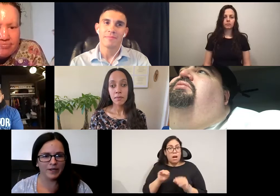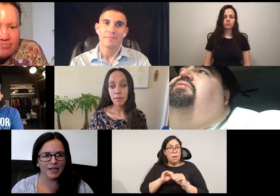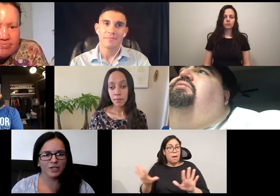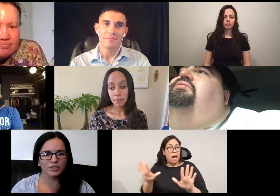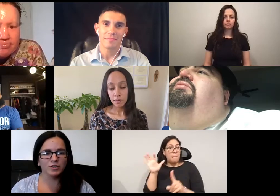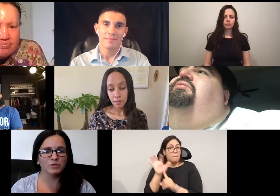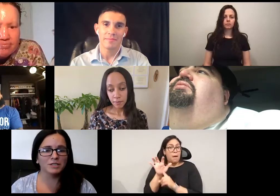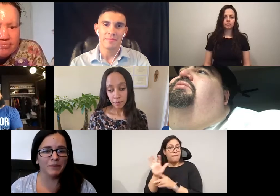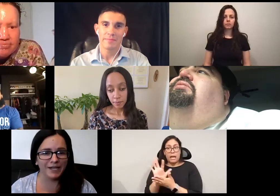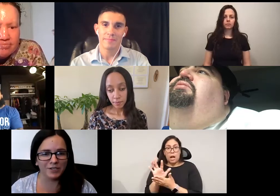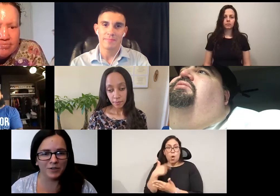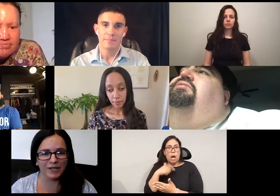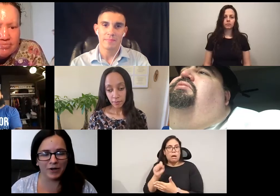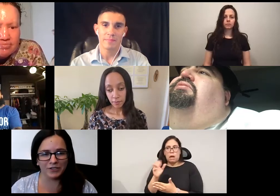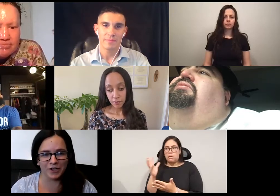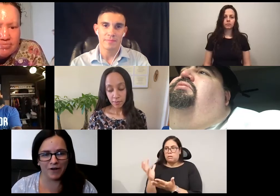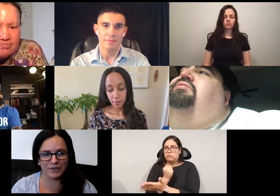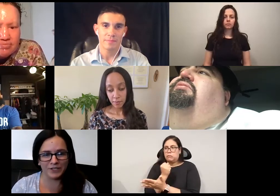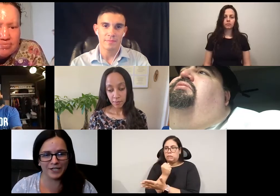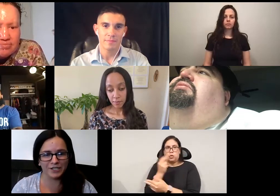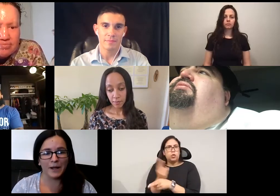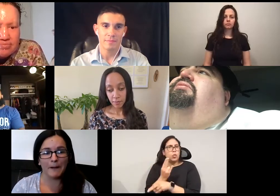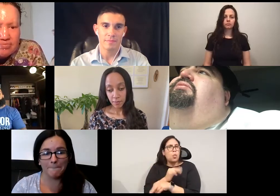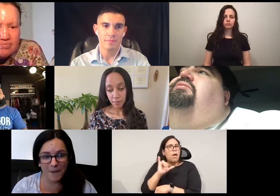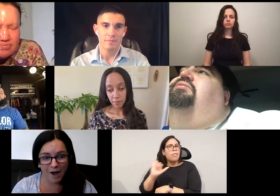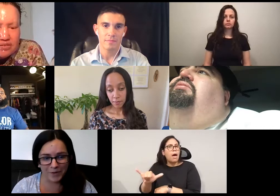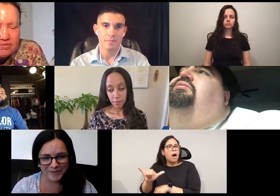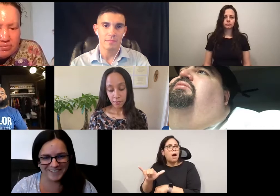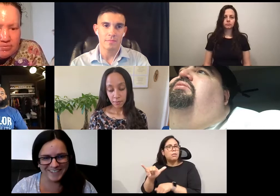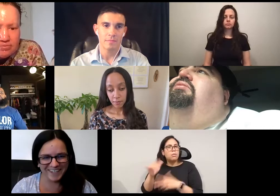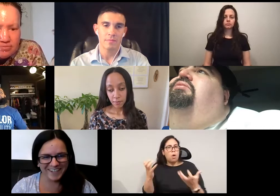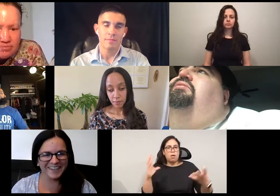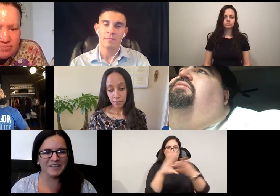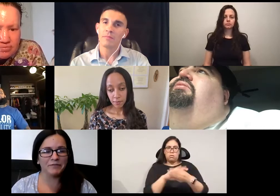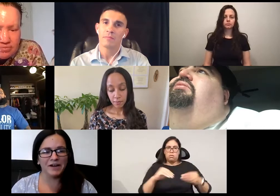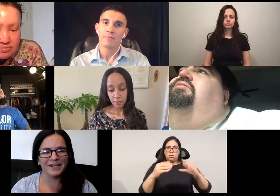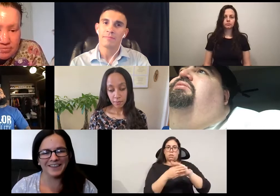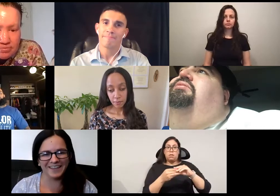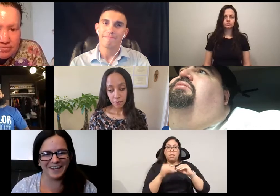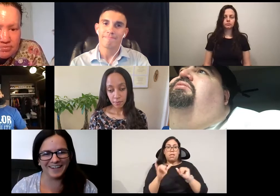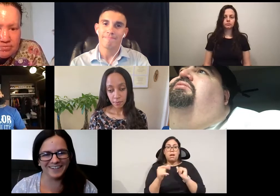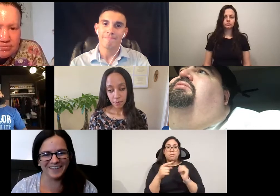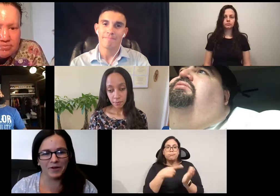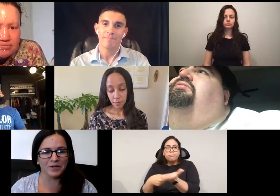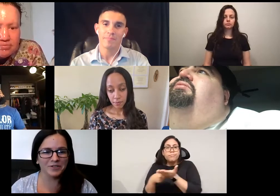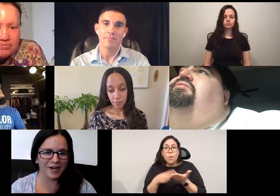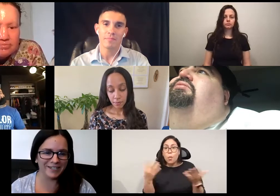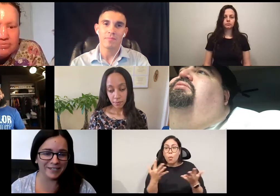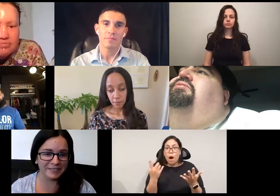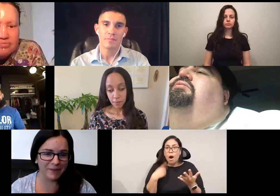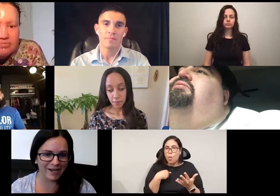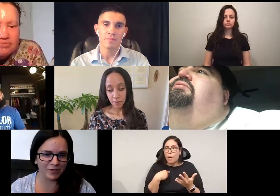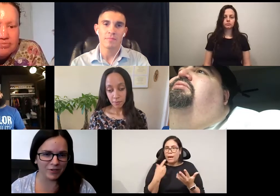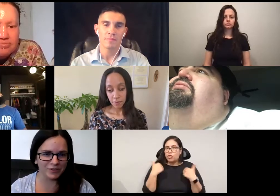platform to speak to a larger conversation about the very thing that we're trying